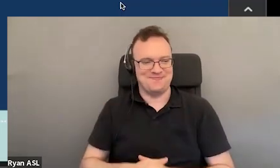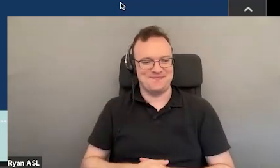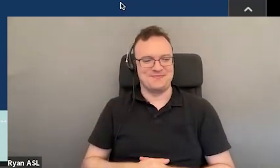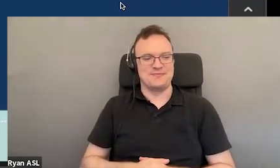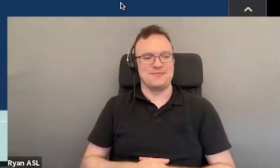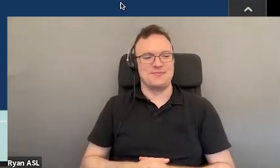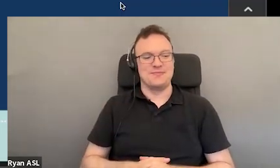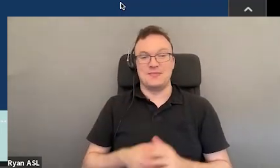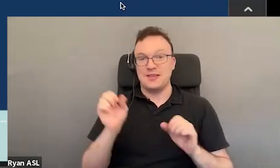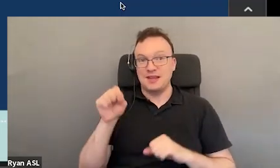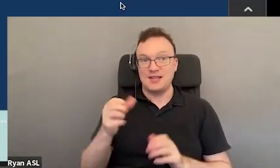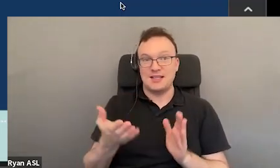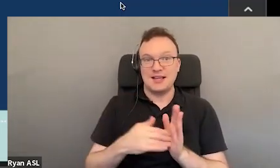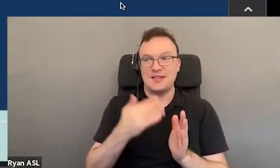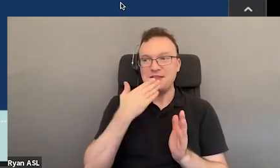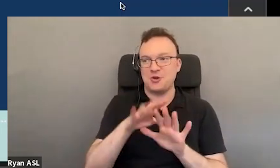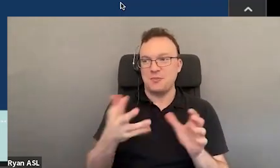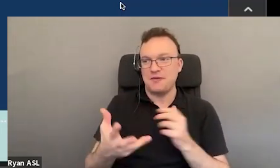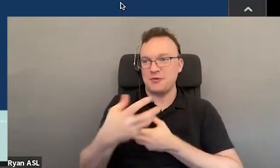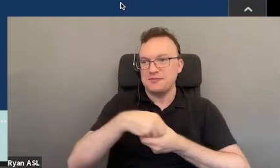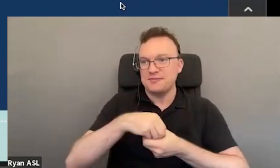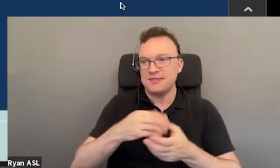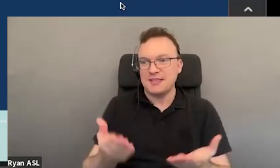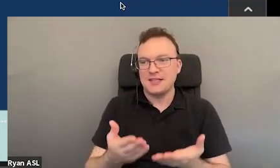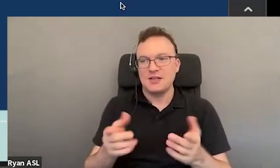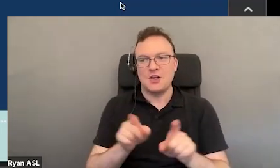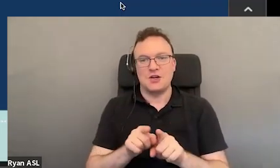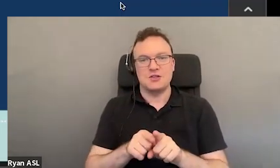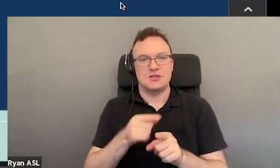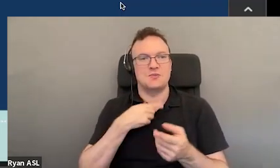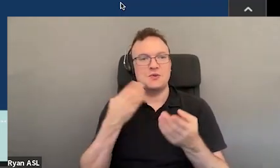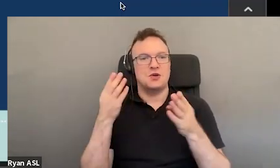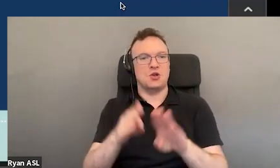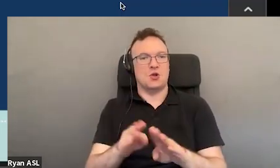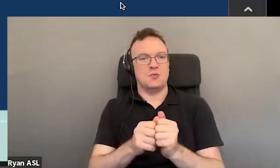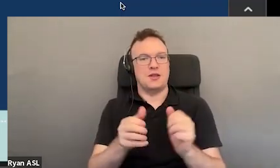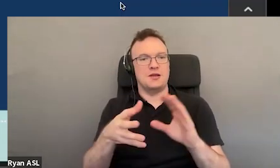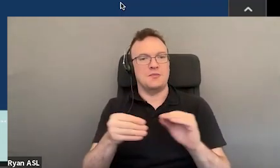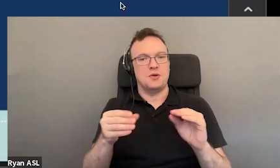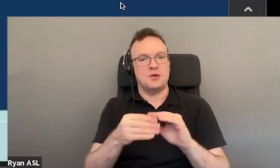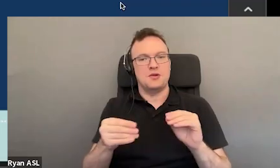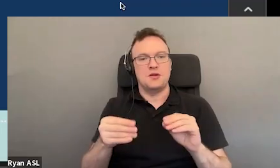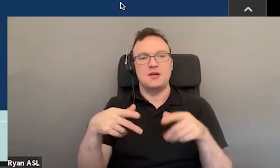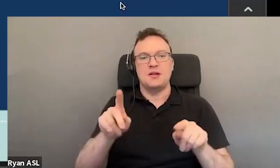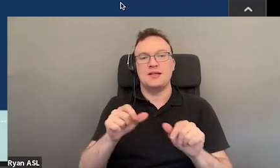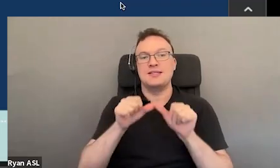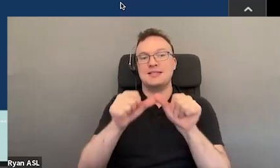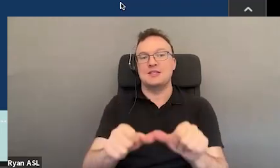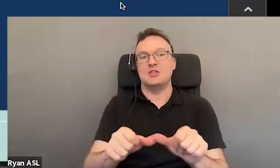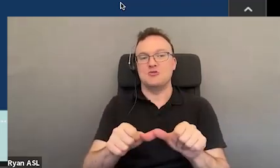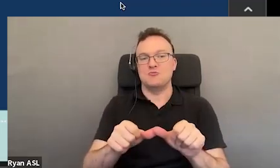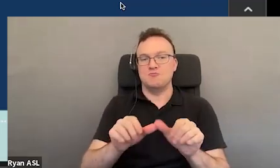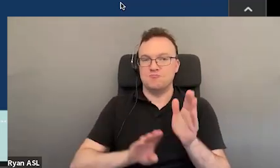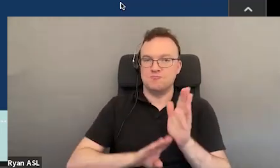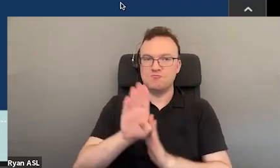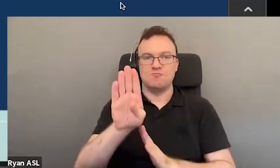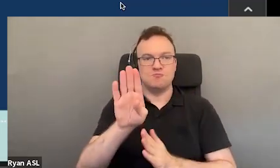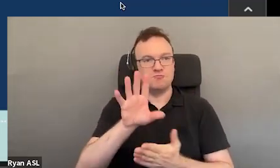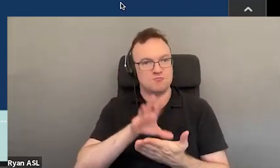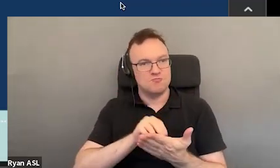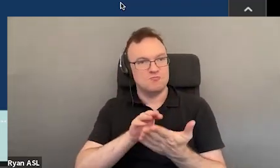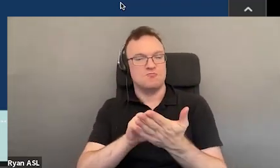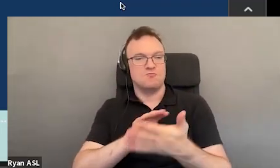And yes, just again, thank you for your participation, and just close with the remarks of let us continue to embark on this journey of